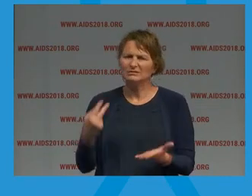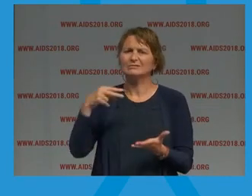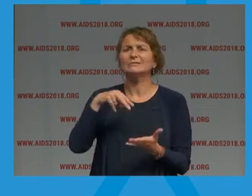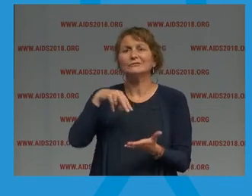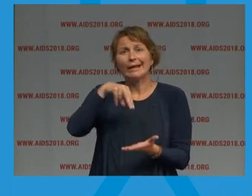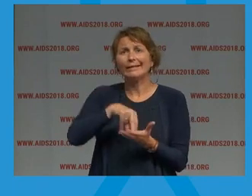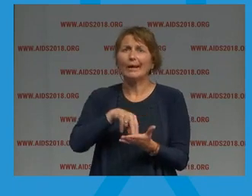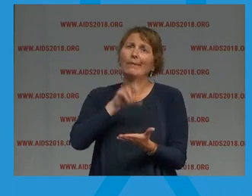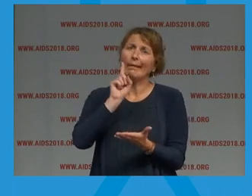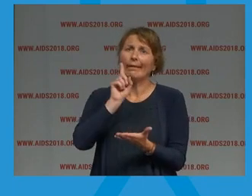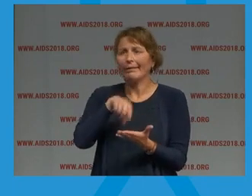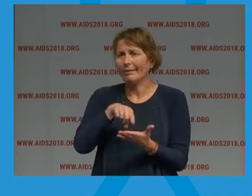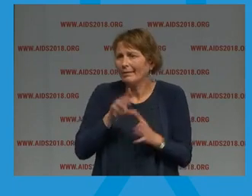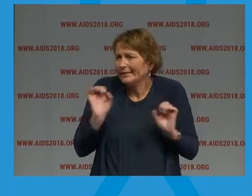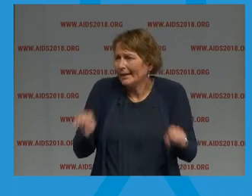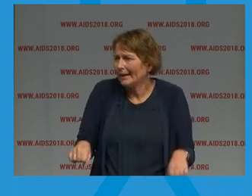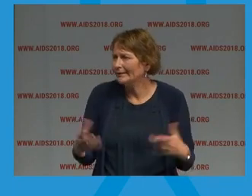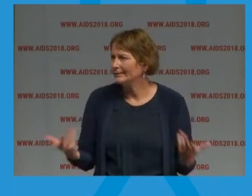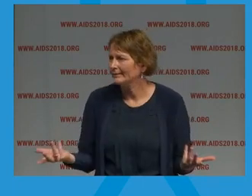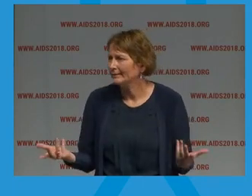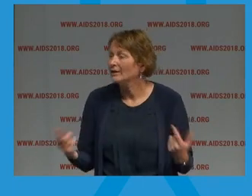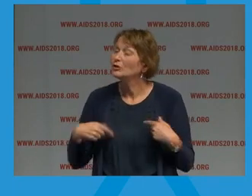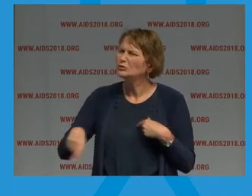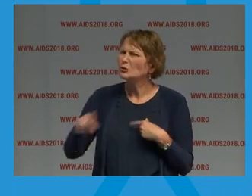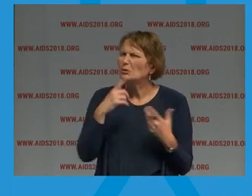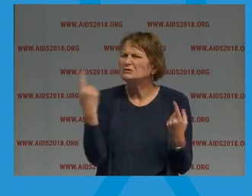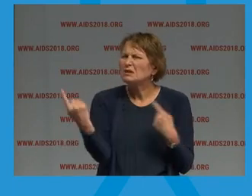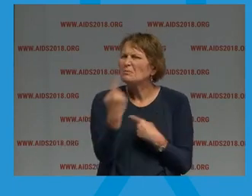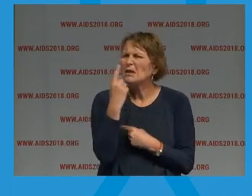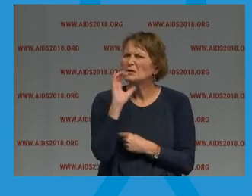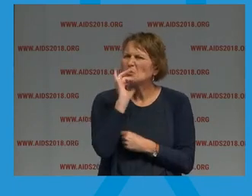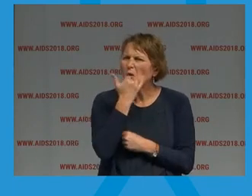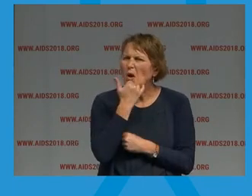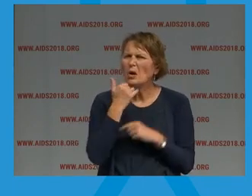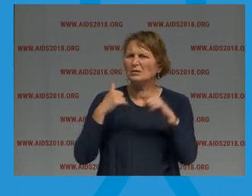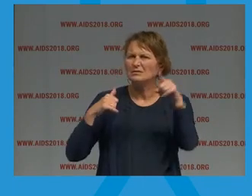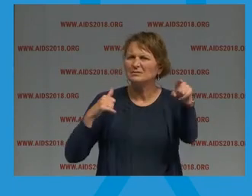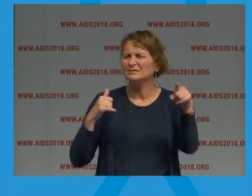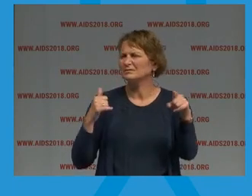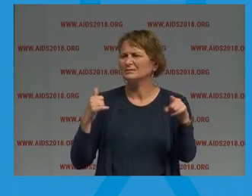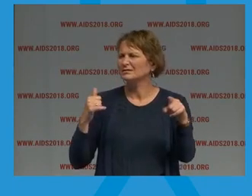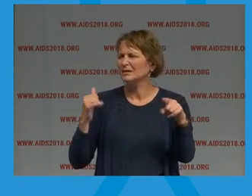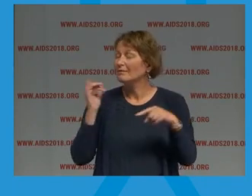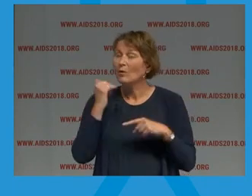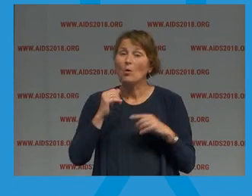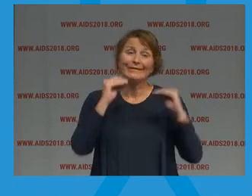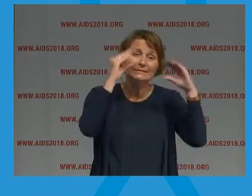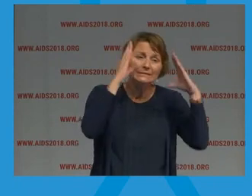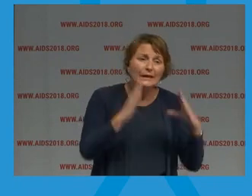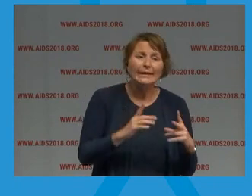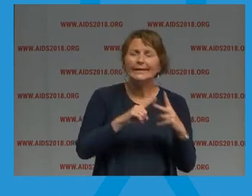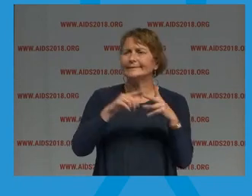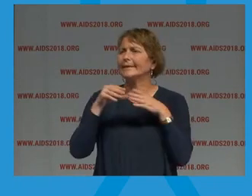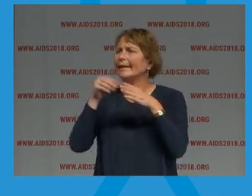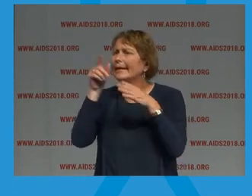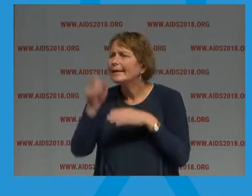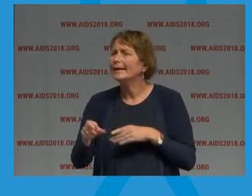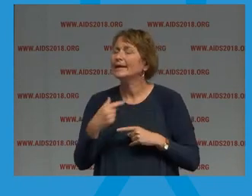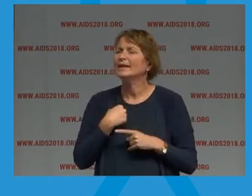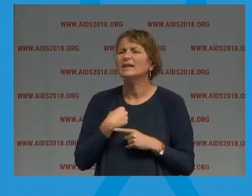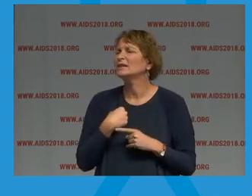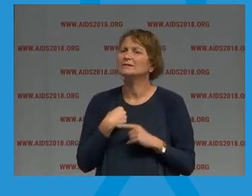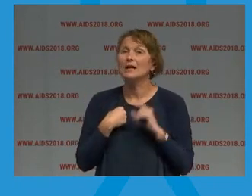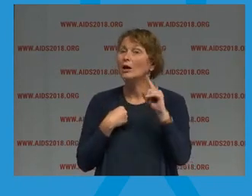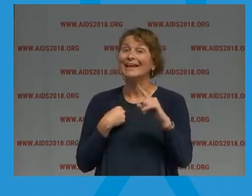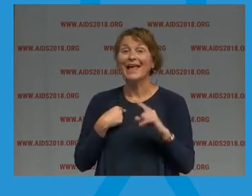down. That's it, you know? So something is wrong. Yeah. For teachers and leaders to fail to teach